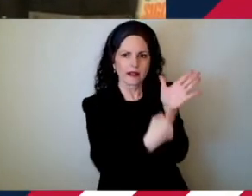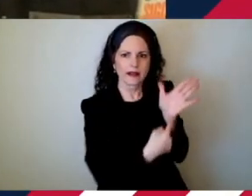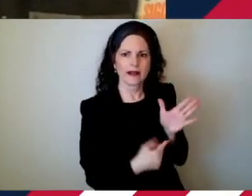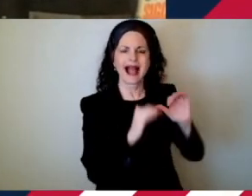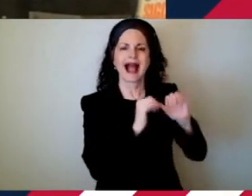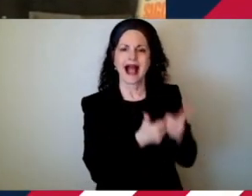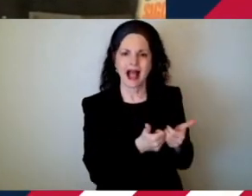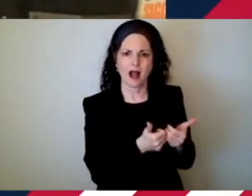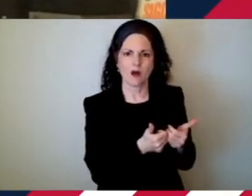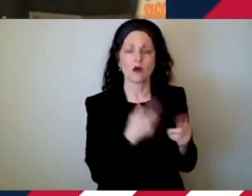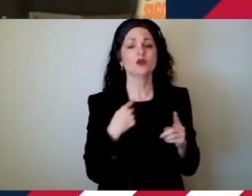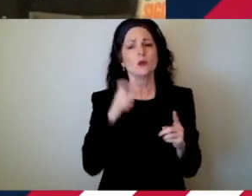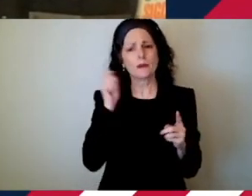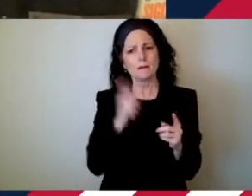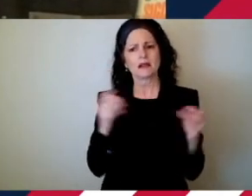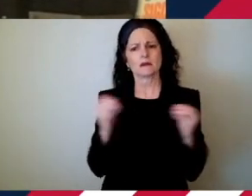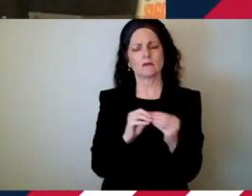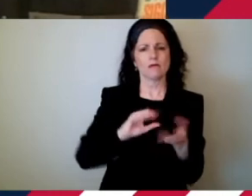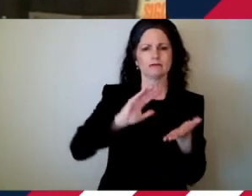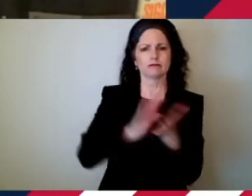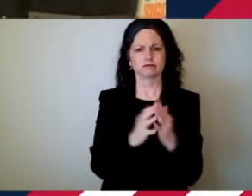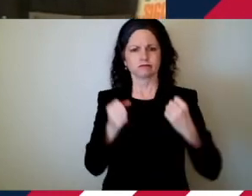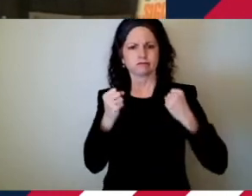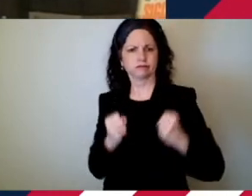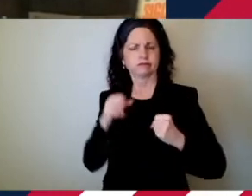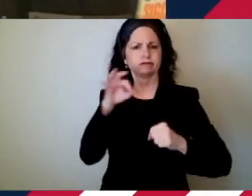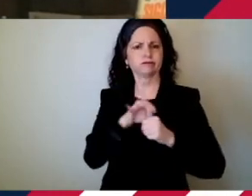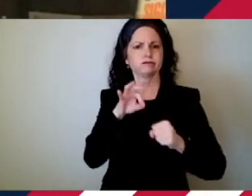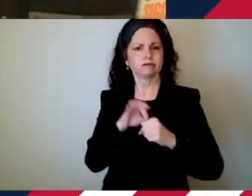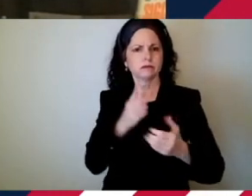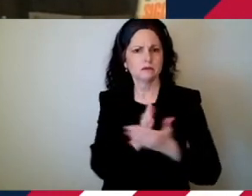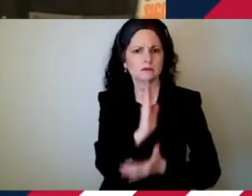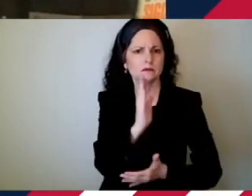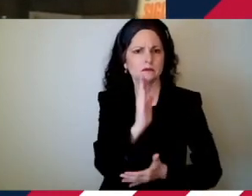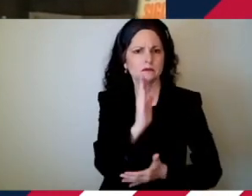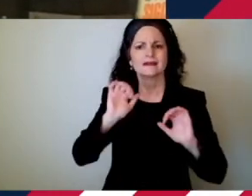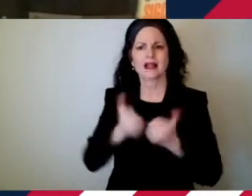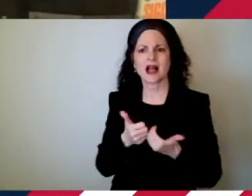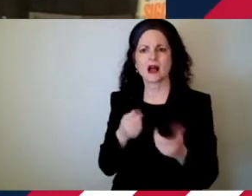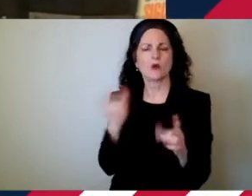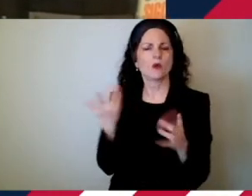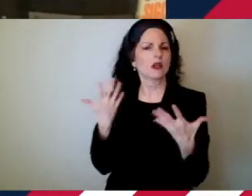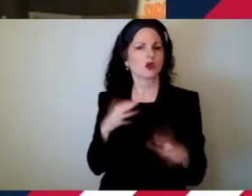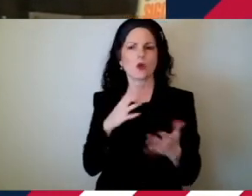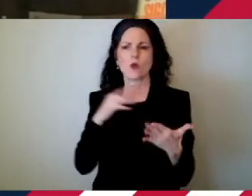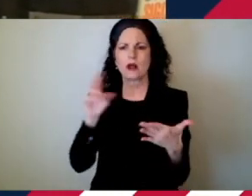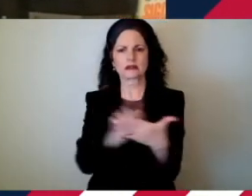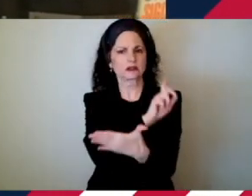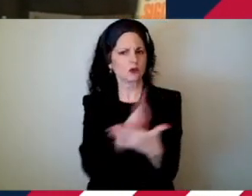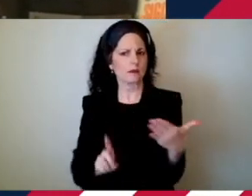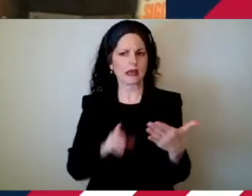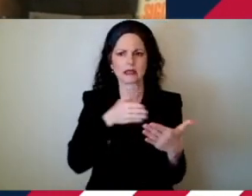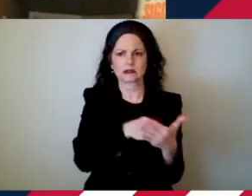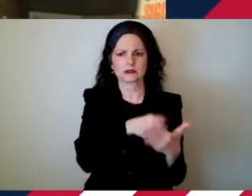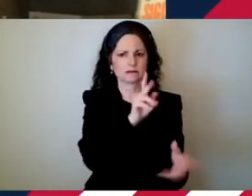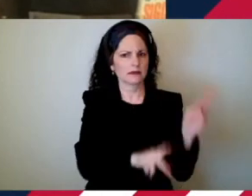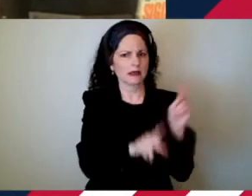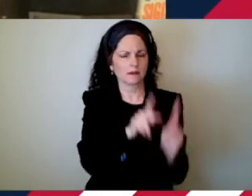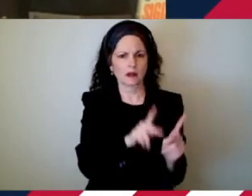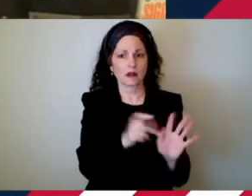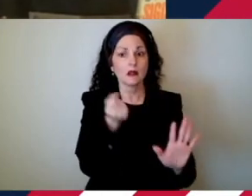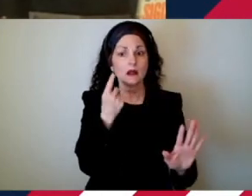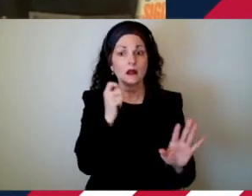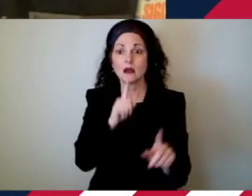and counteract racist Republican ballot box discrimination. But that does not negate the reality that when compared to